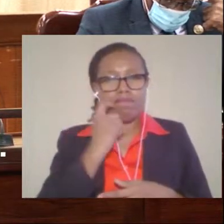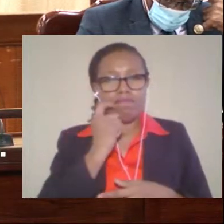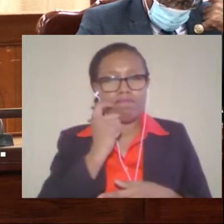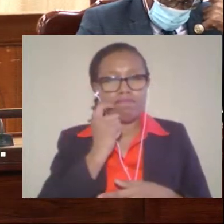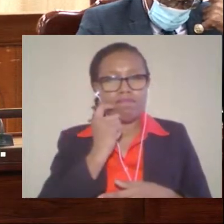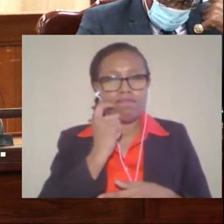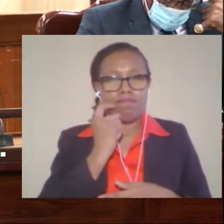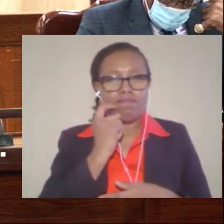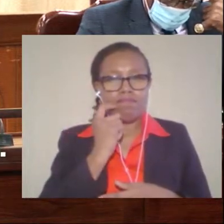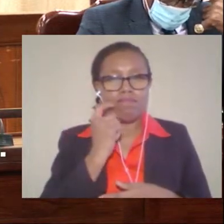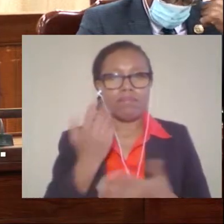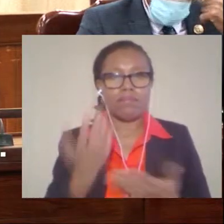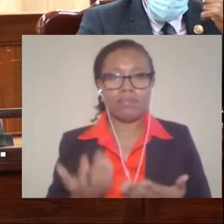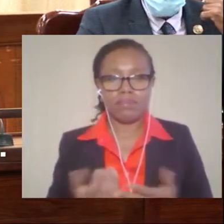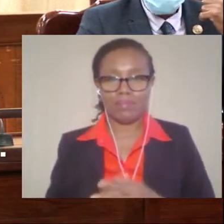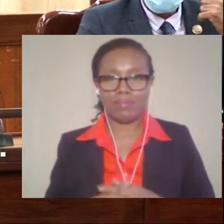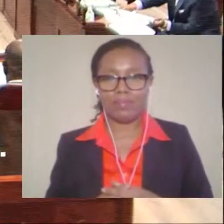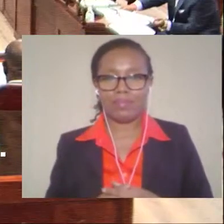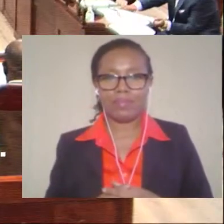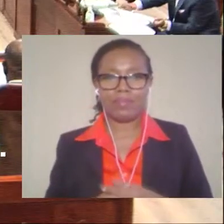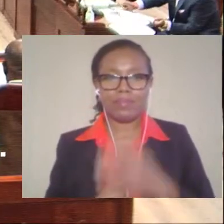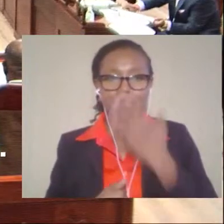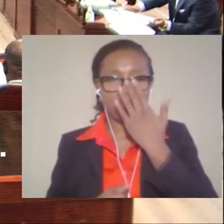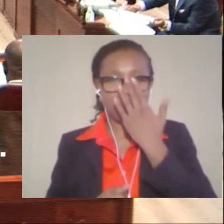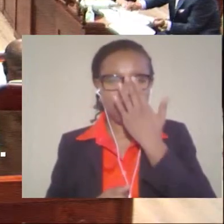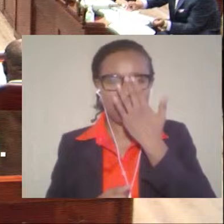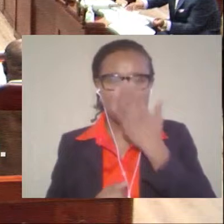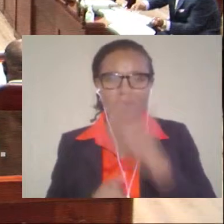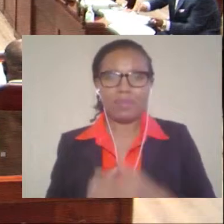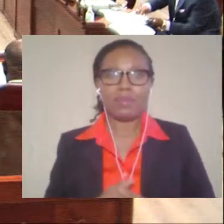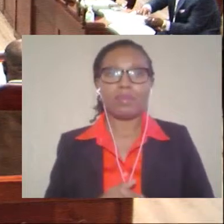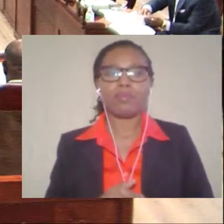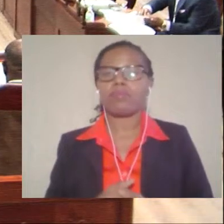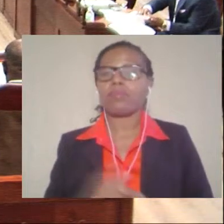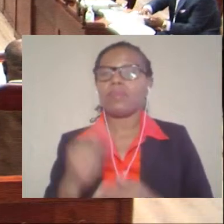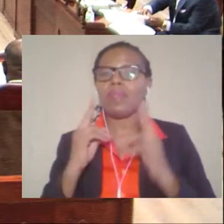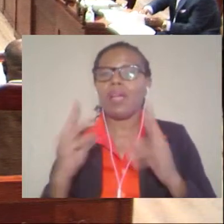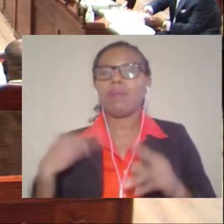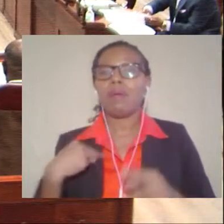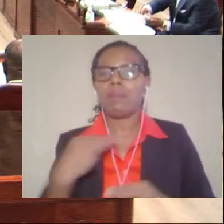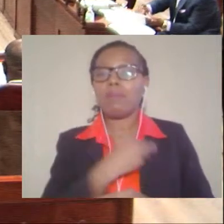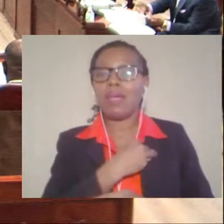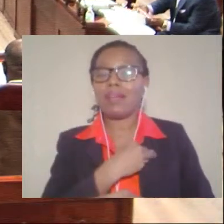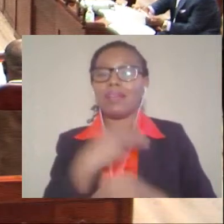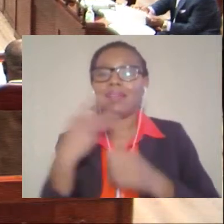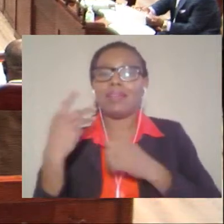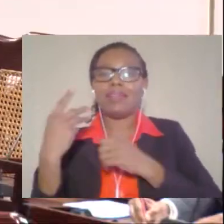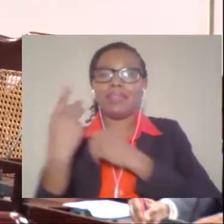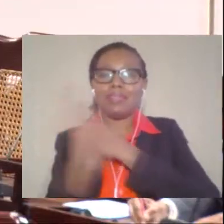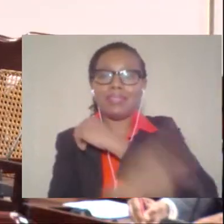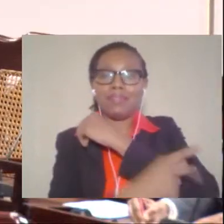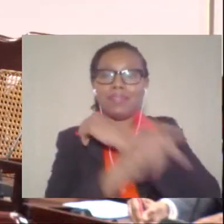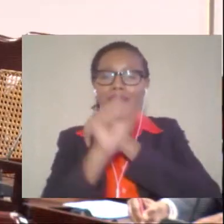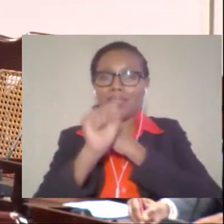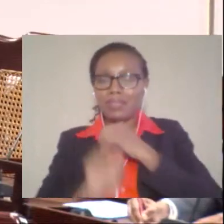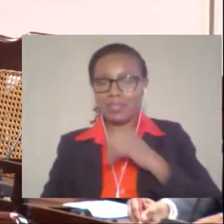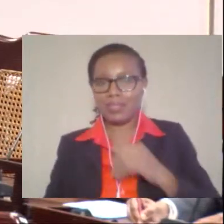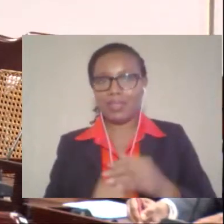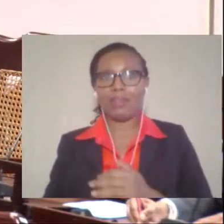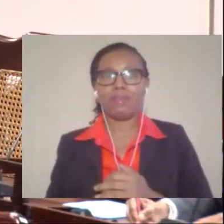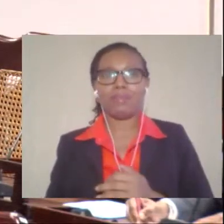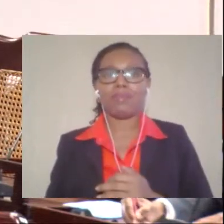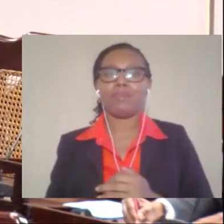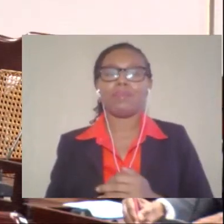Honourable Member for St. Philip South. Mr. Speaker, on a point of order, the Honourable Member